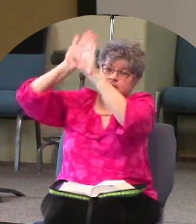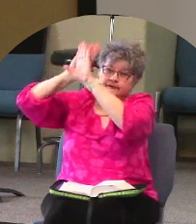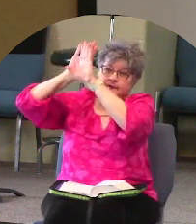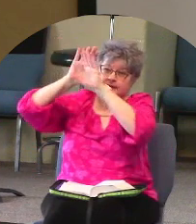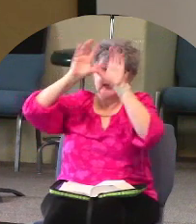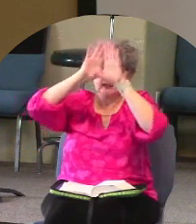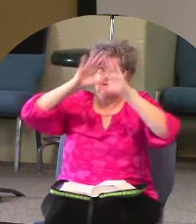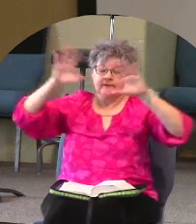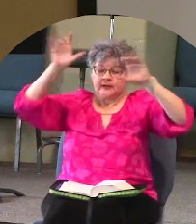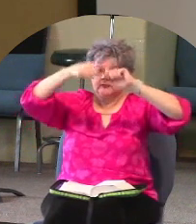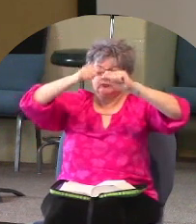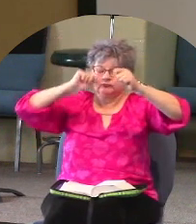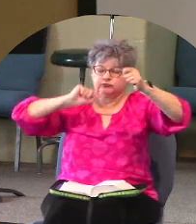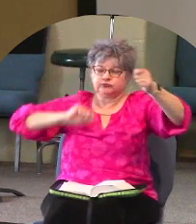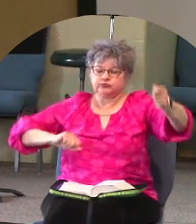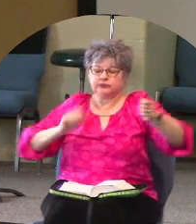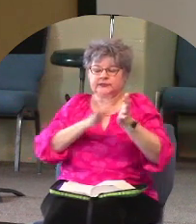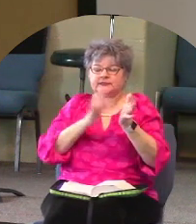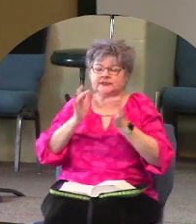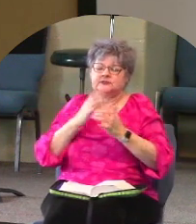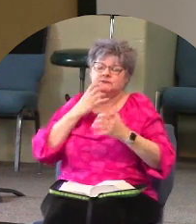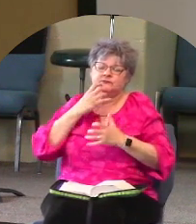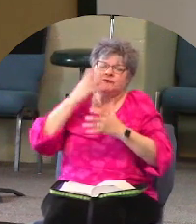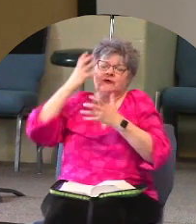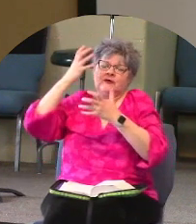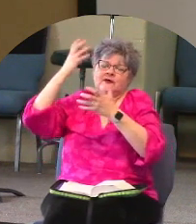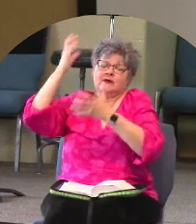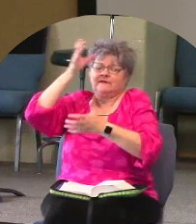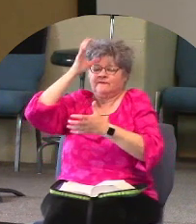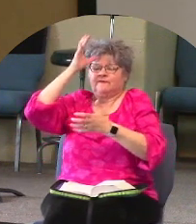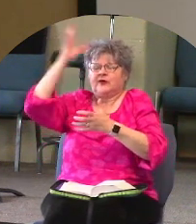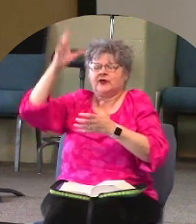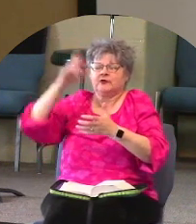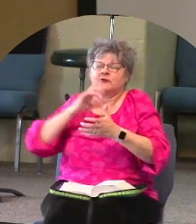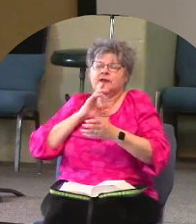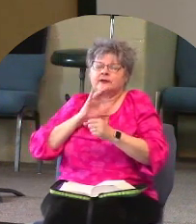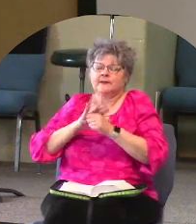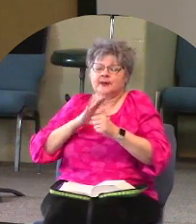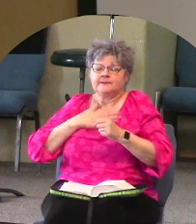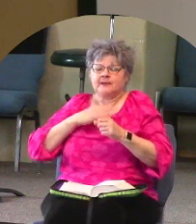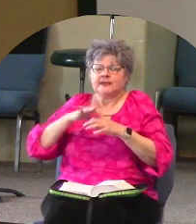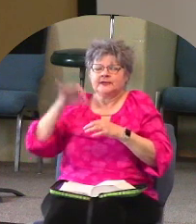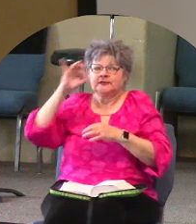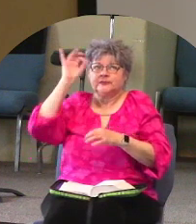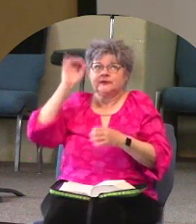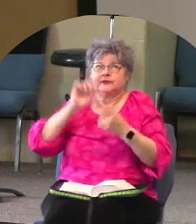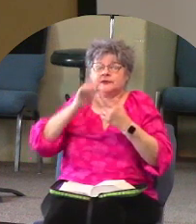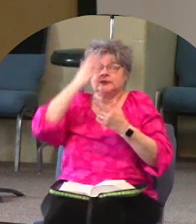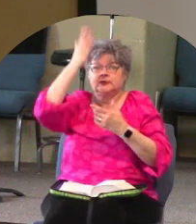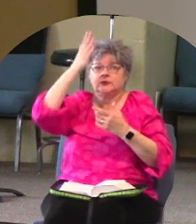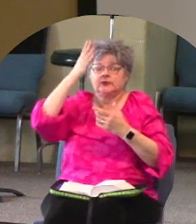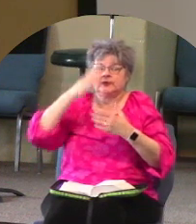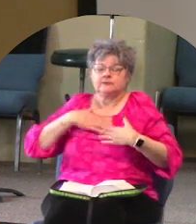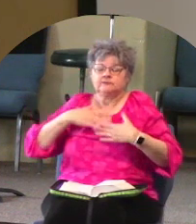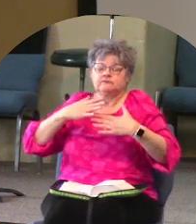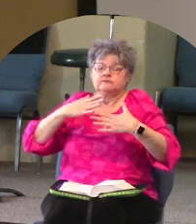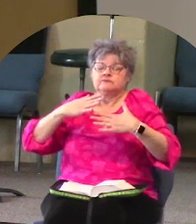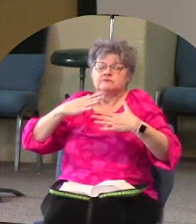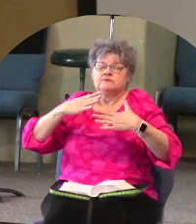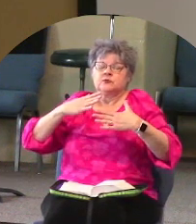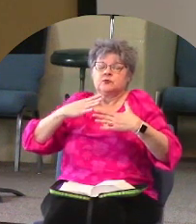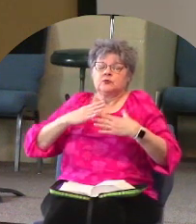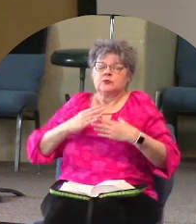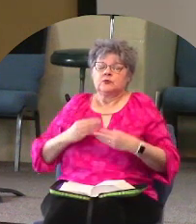And Jesus, crying out with a loud voice, said, Father, into your hands I commit my spirit. Having said this, he breathed his last. And